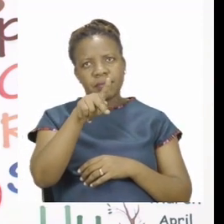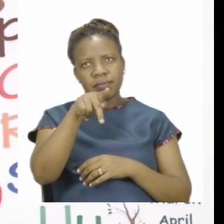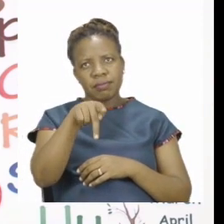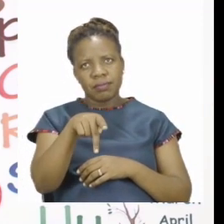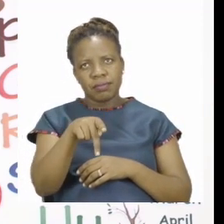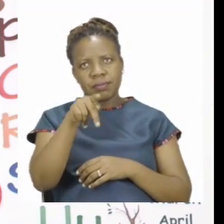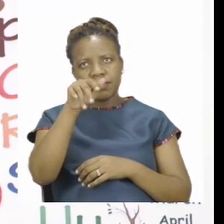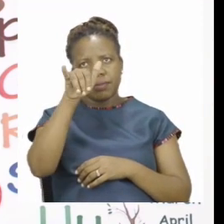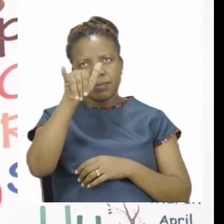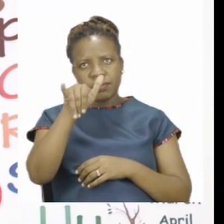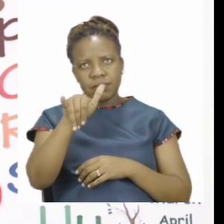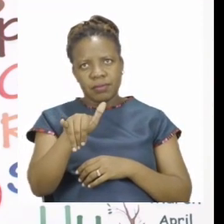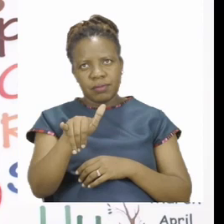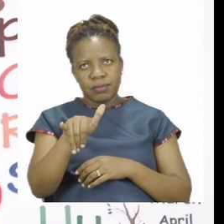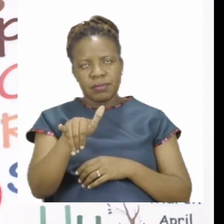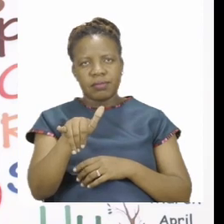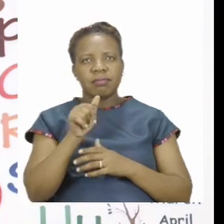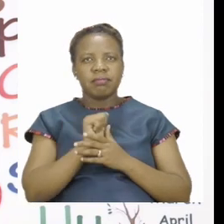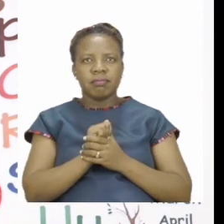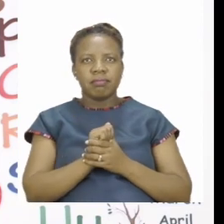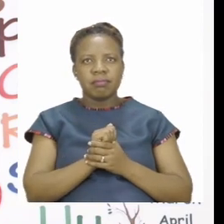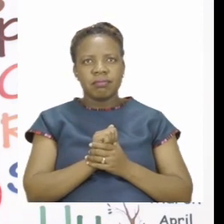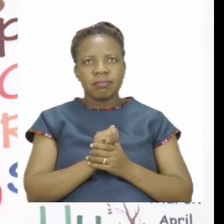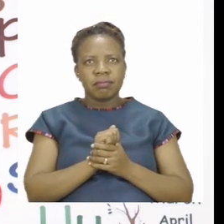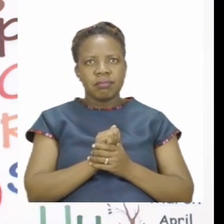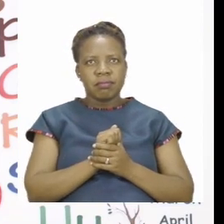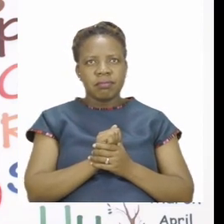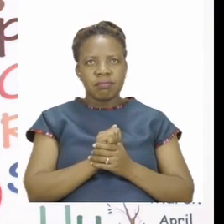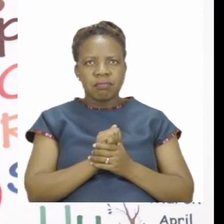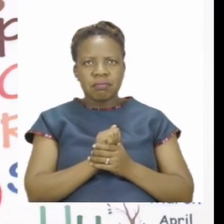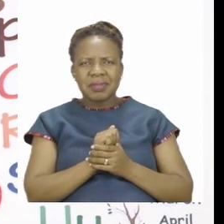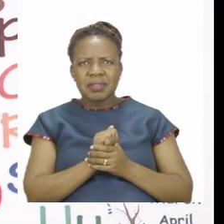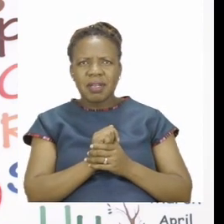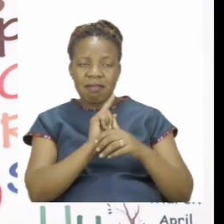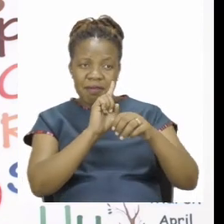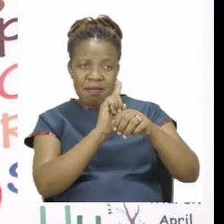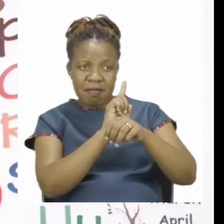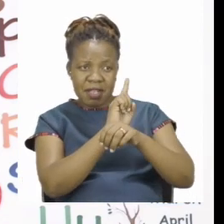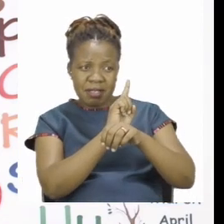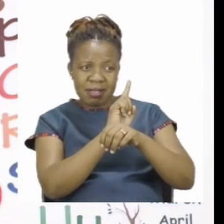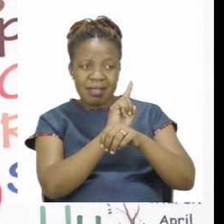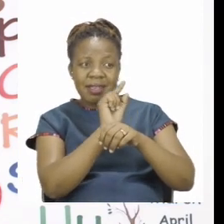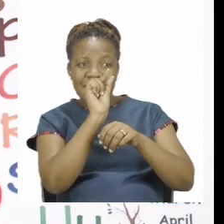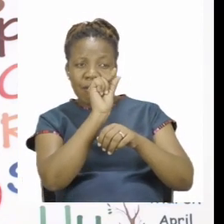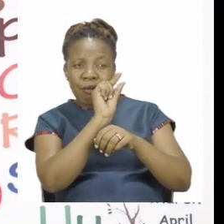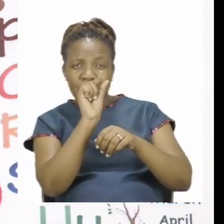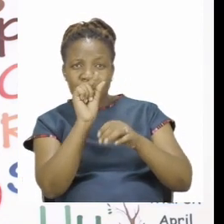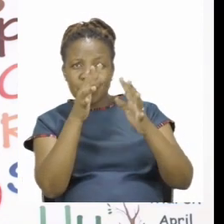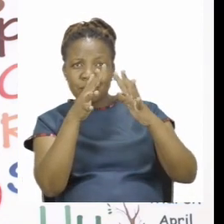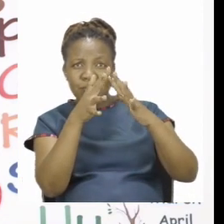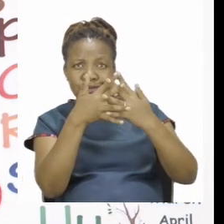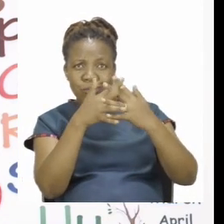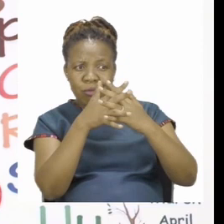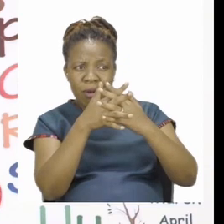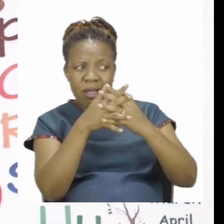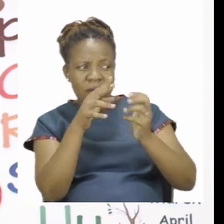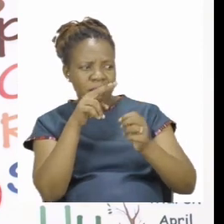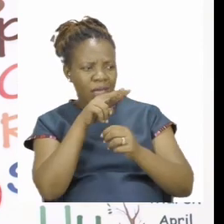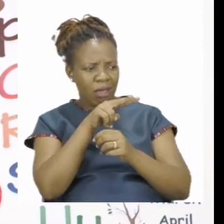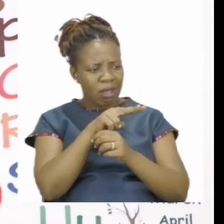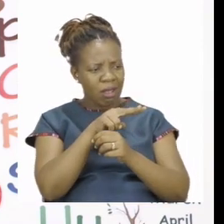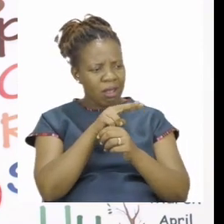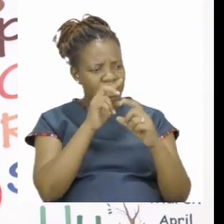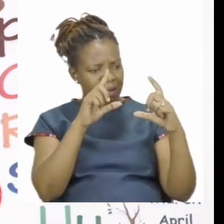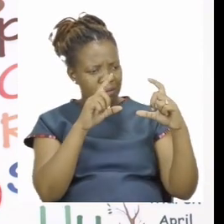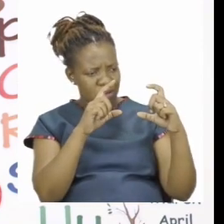Now we have spelled the word correctly from puppy, which is scrambled, to puppy, which is rearranged.